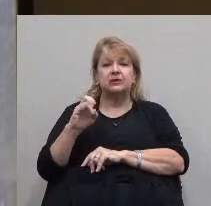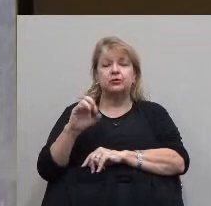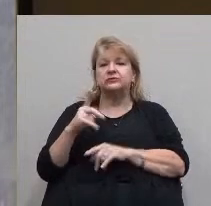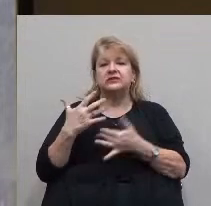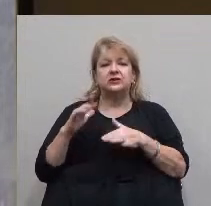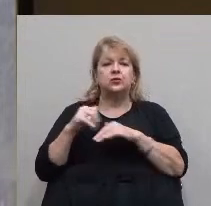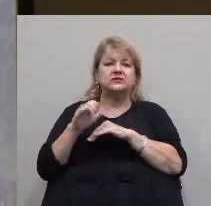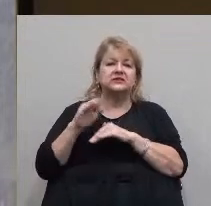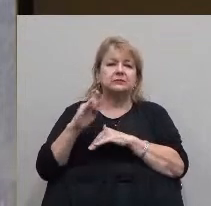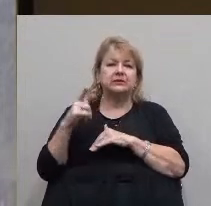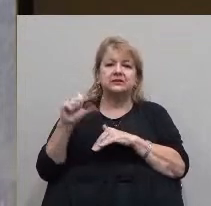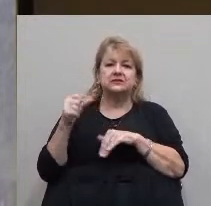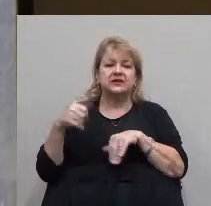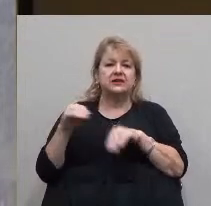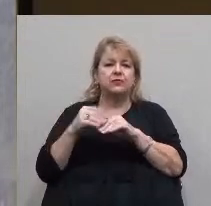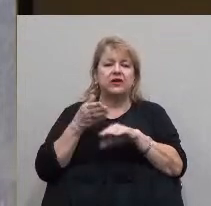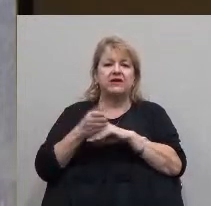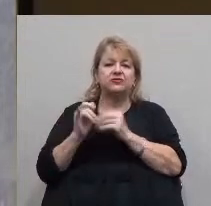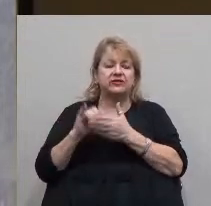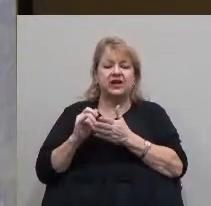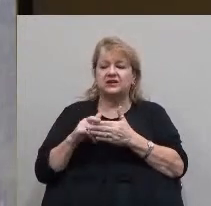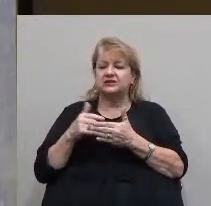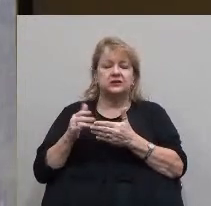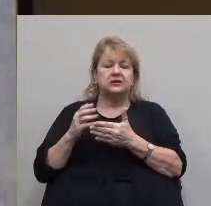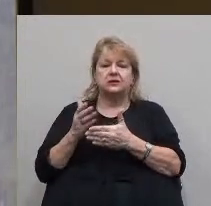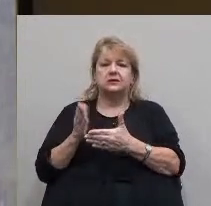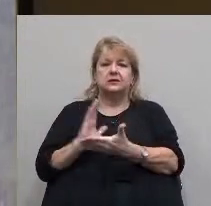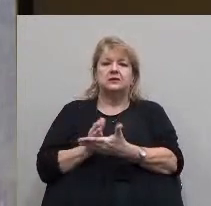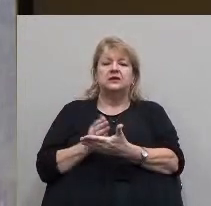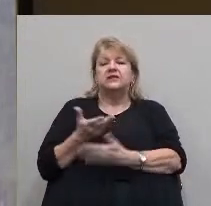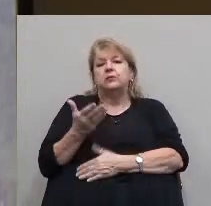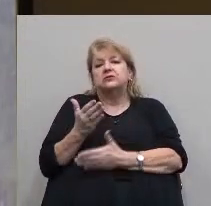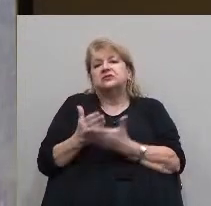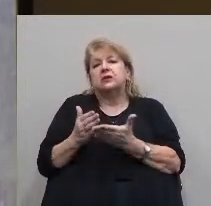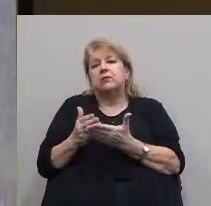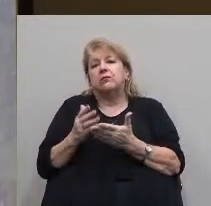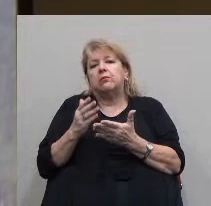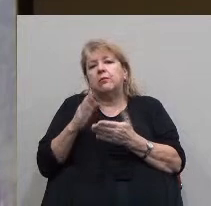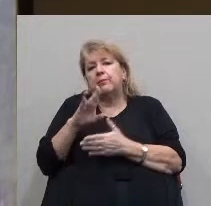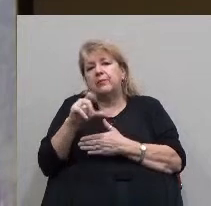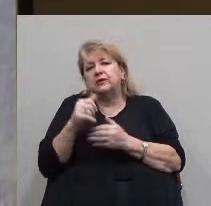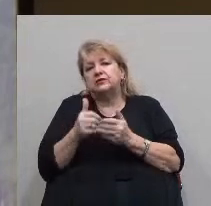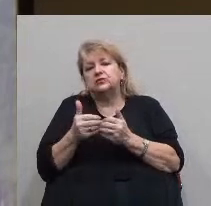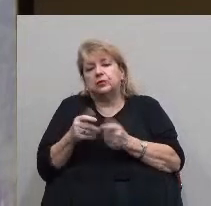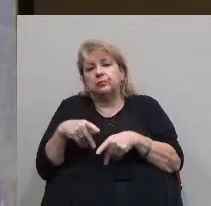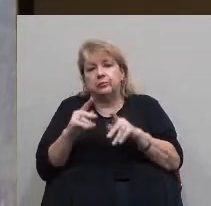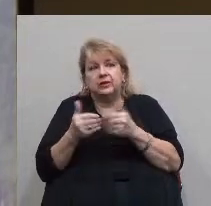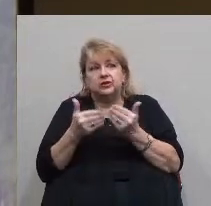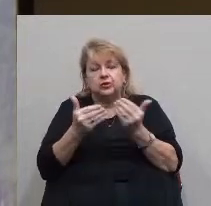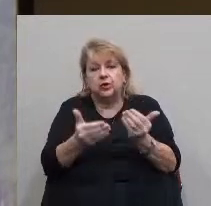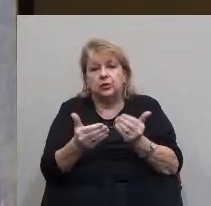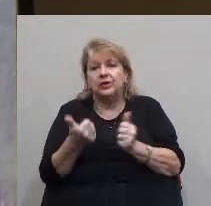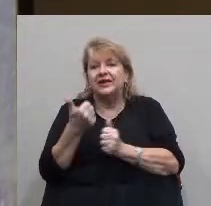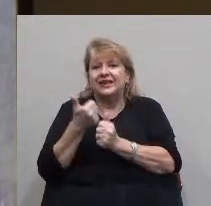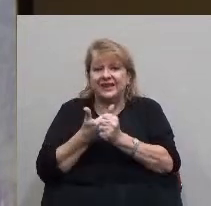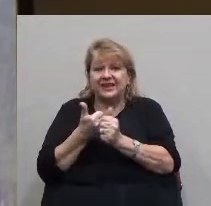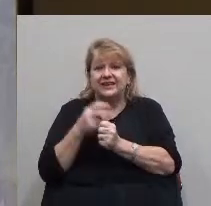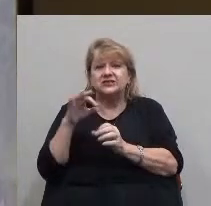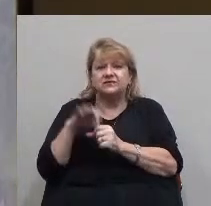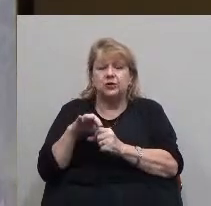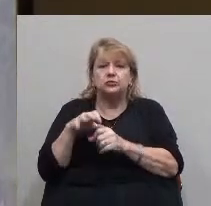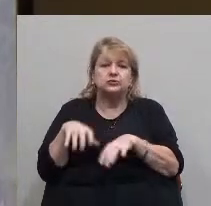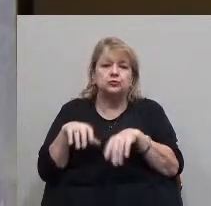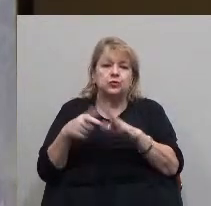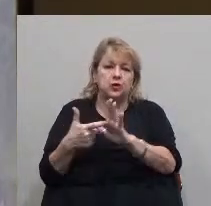send any more bills across after that day. There's a select handful that were allowed to go across. So every vote will take 2/3 at